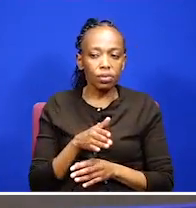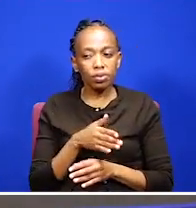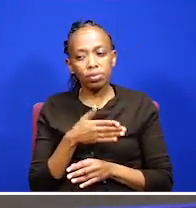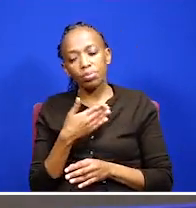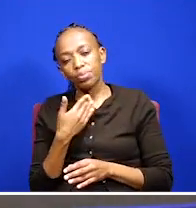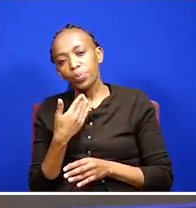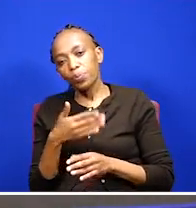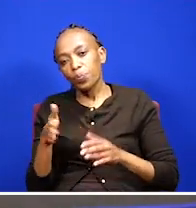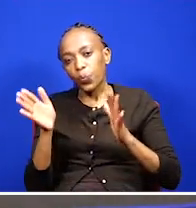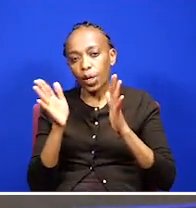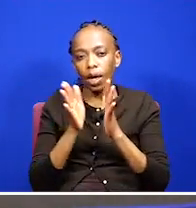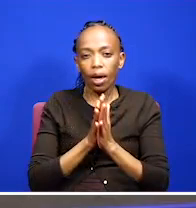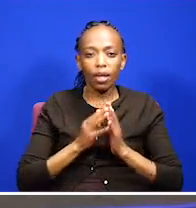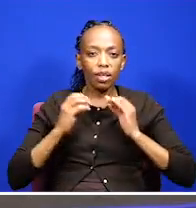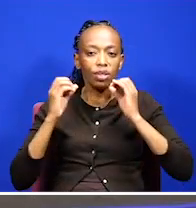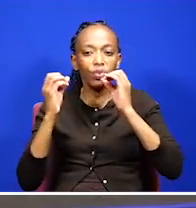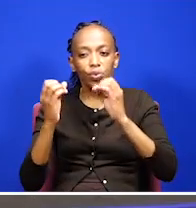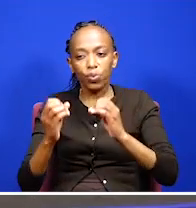hallelujah.